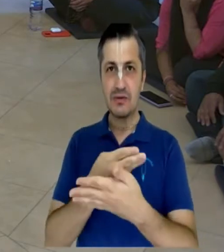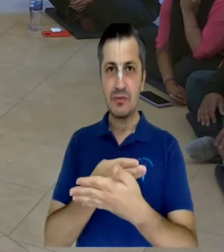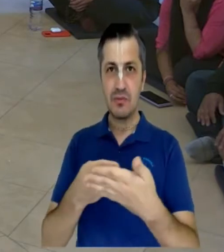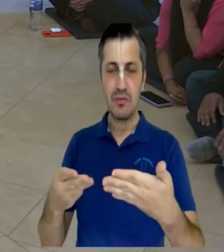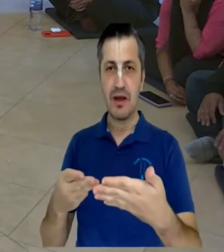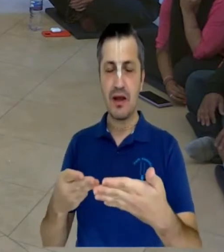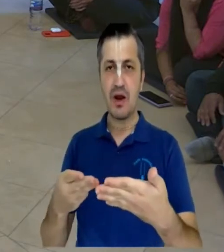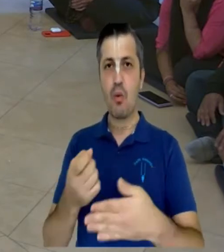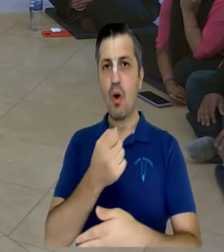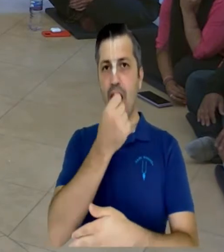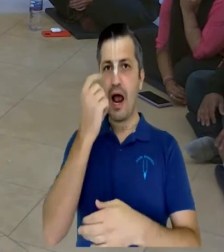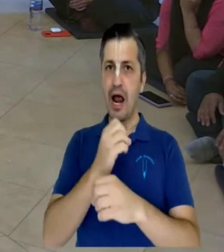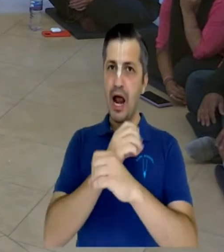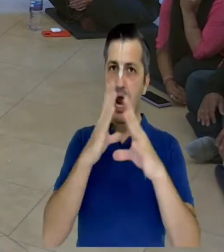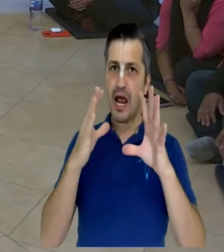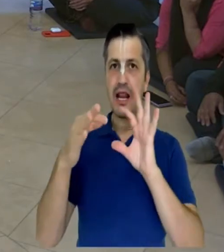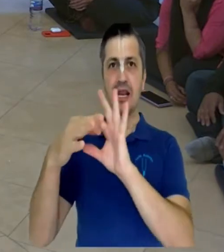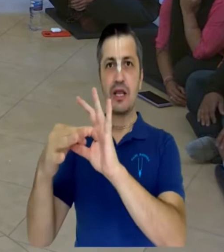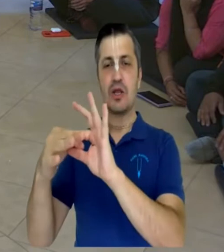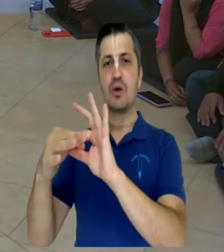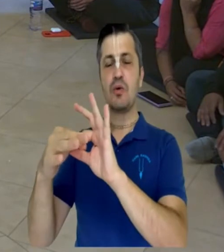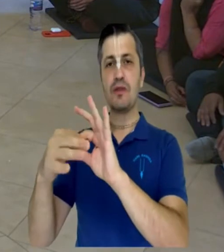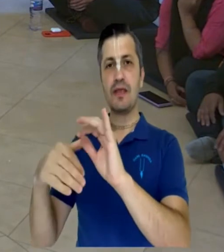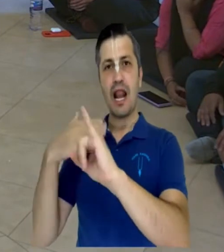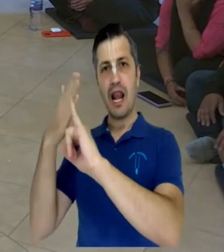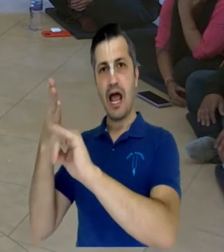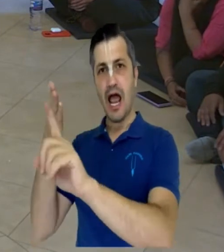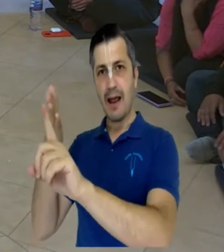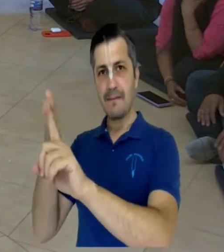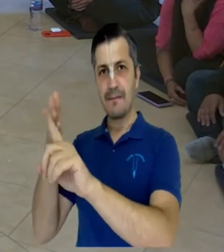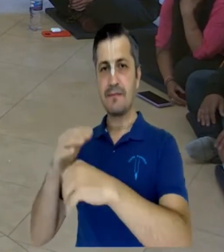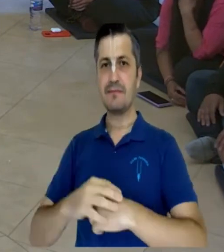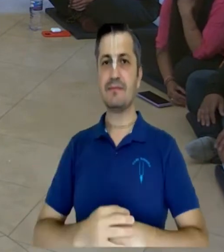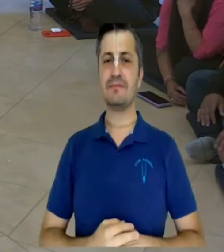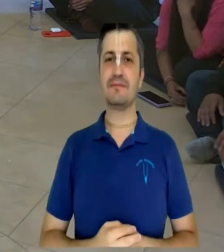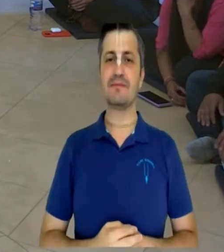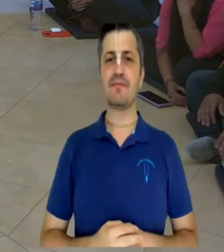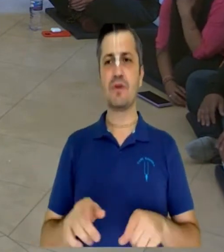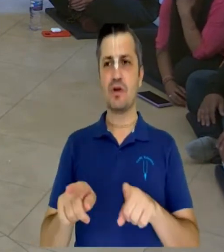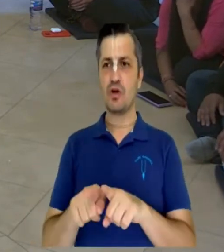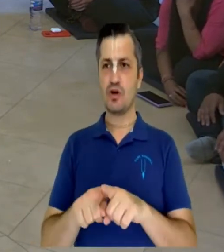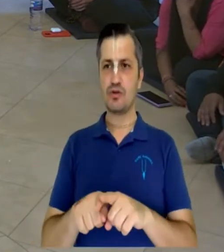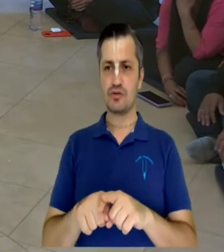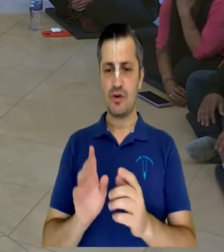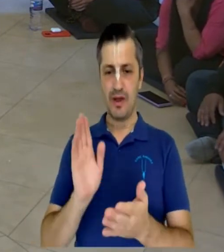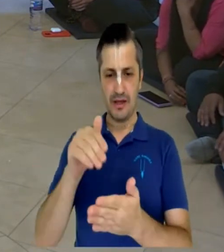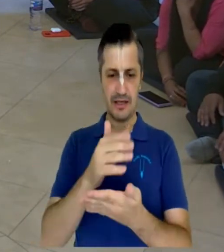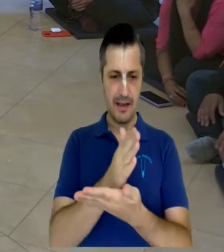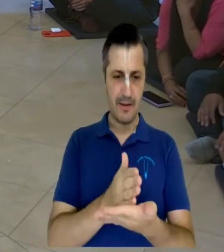its final conclusion. And also these 3 sections of the Bhagavad Gita,